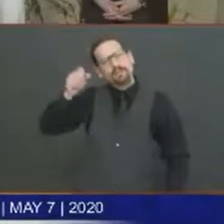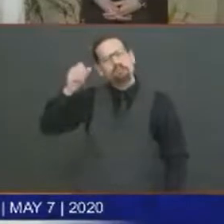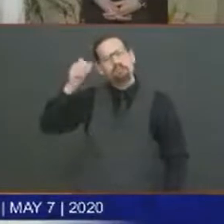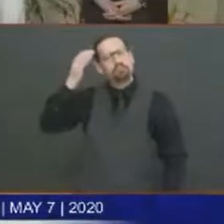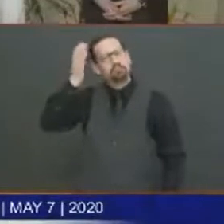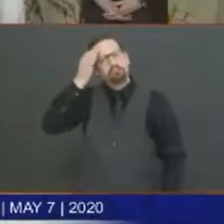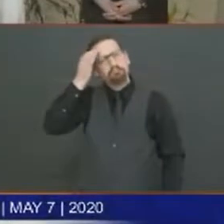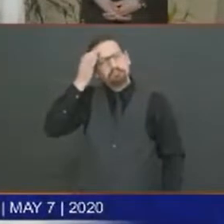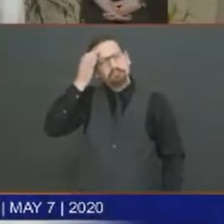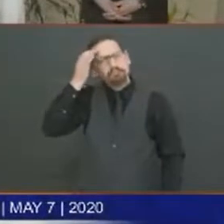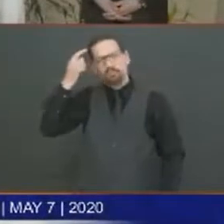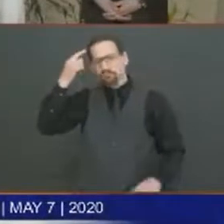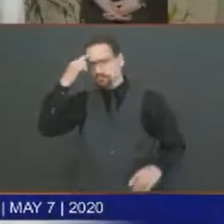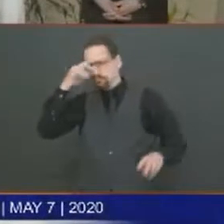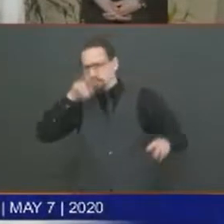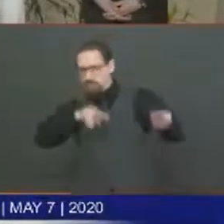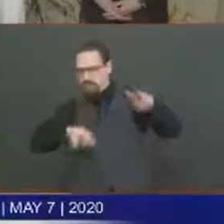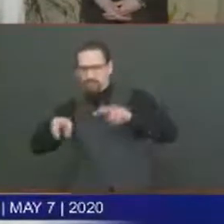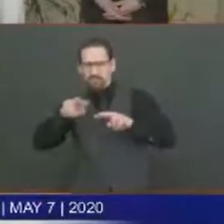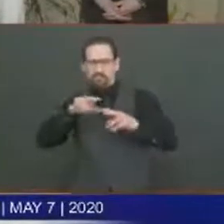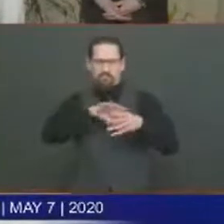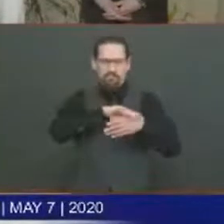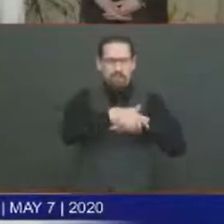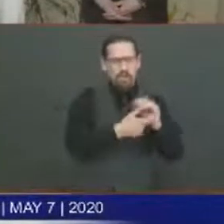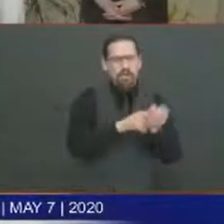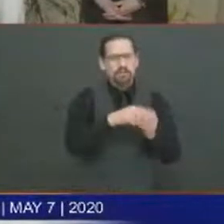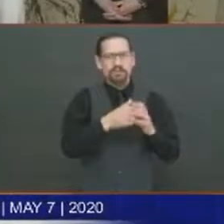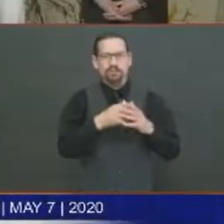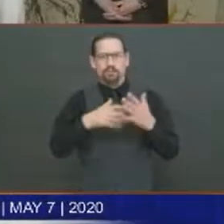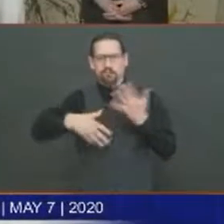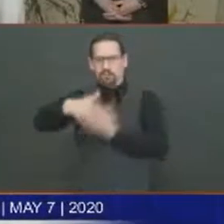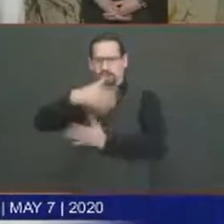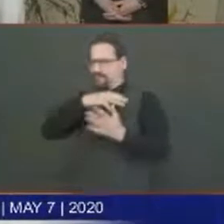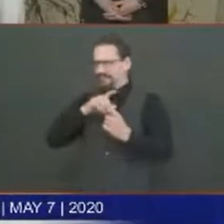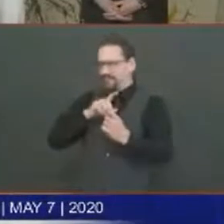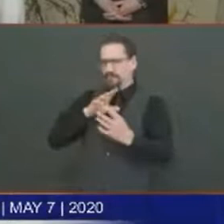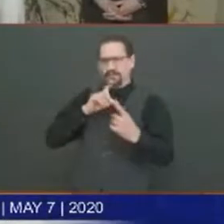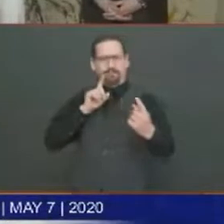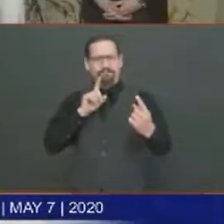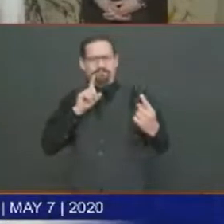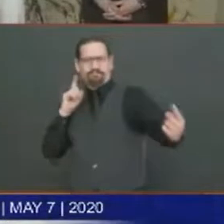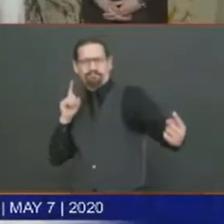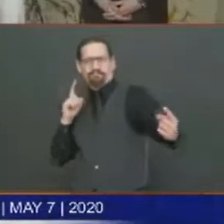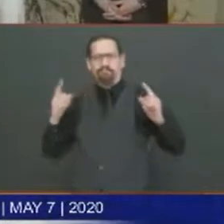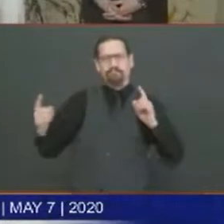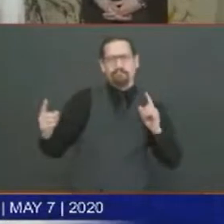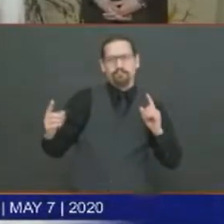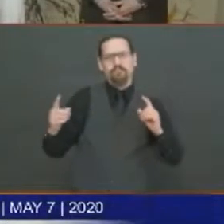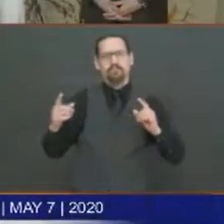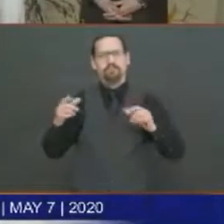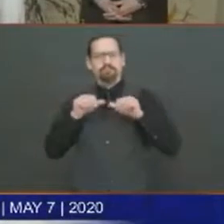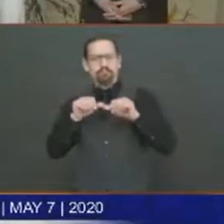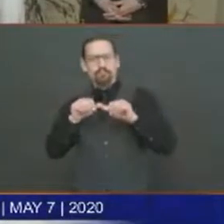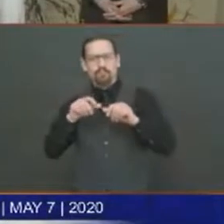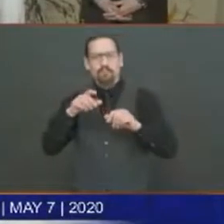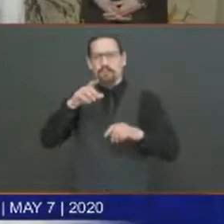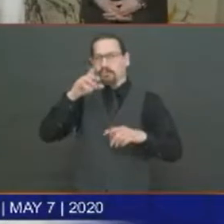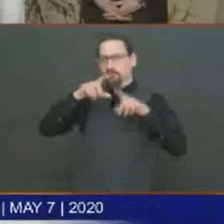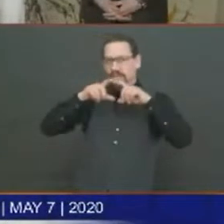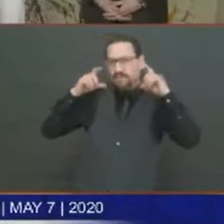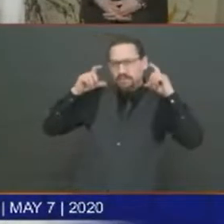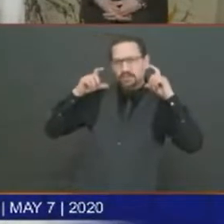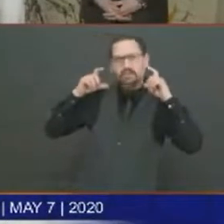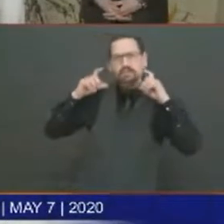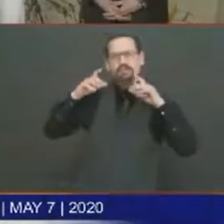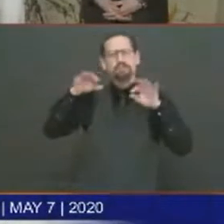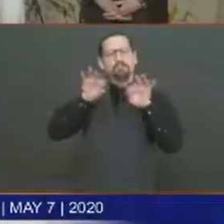neighbor. We're going to start slow. We're going to gain speed. And over the next few weeks and months, we're going to get right back to